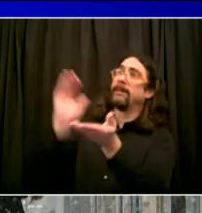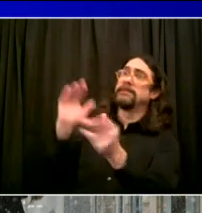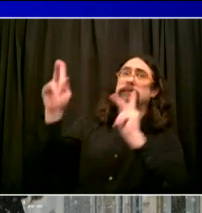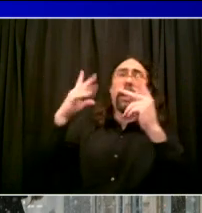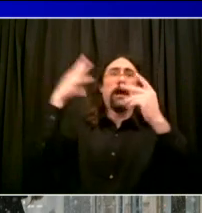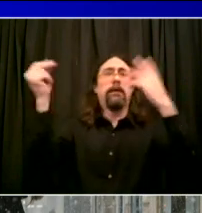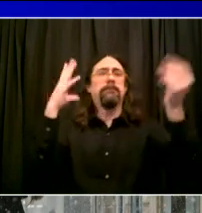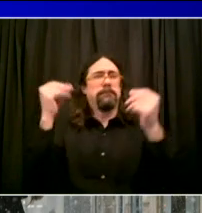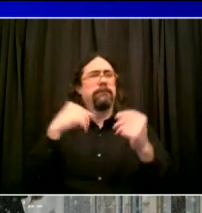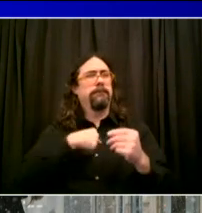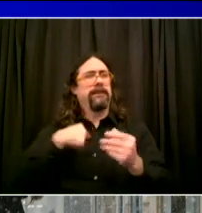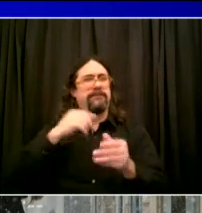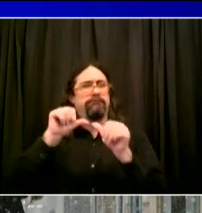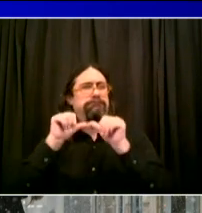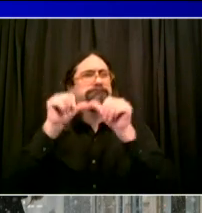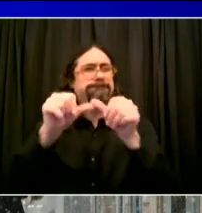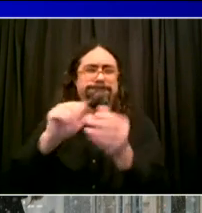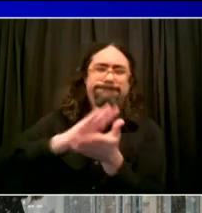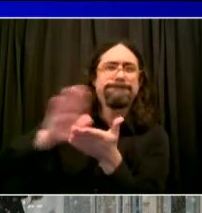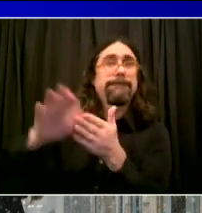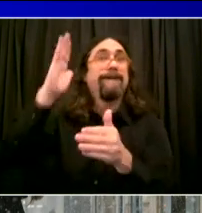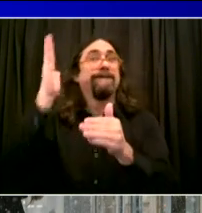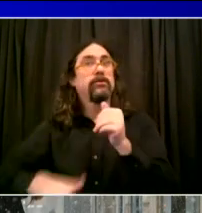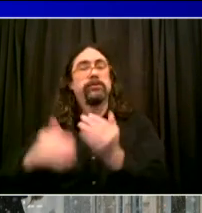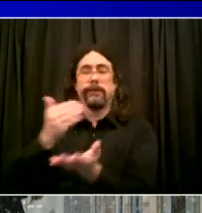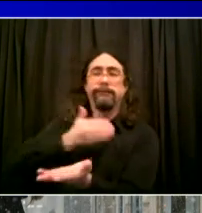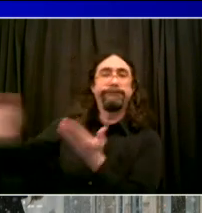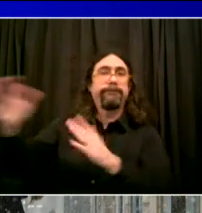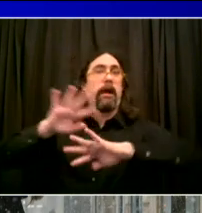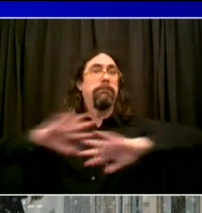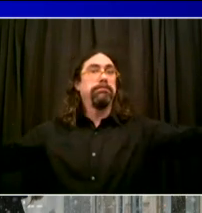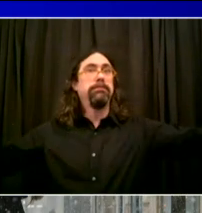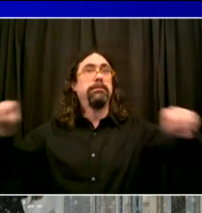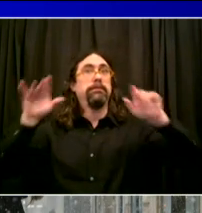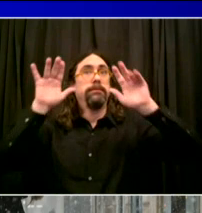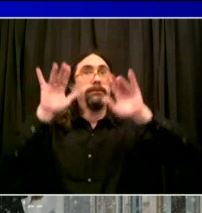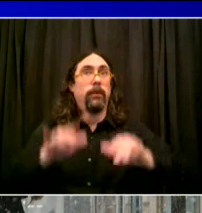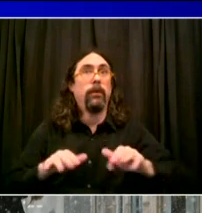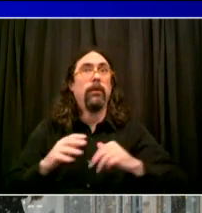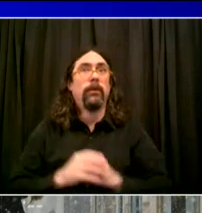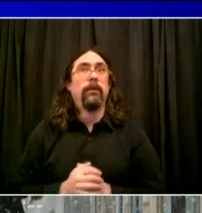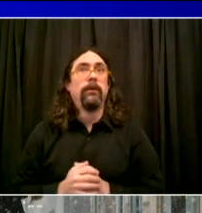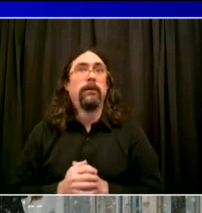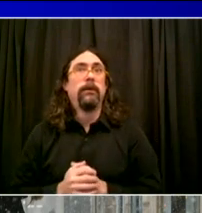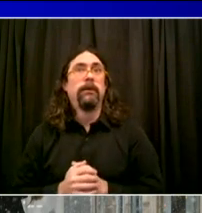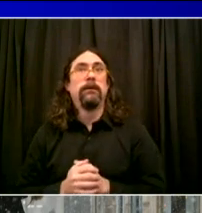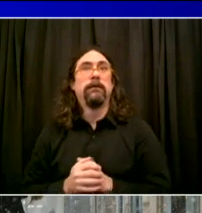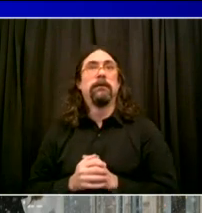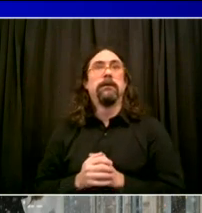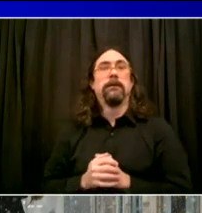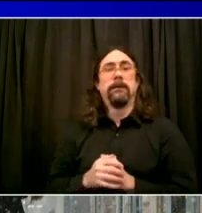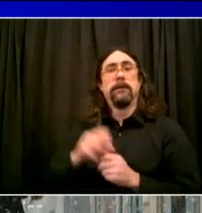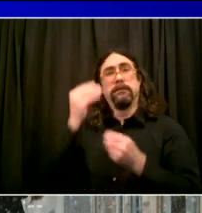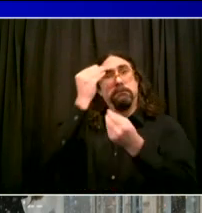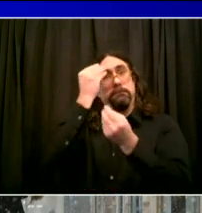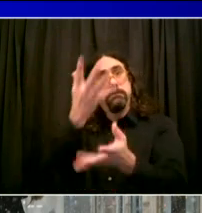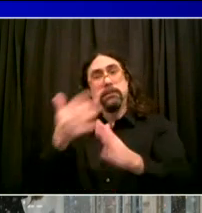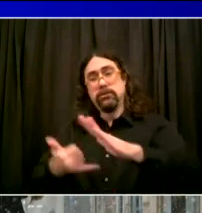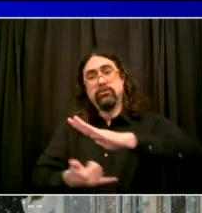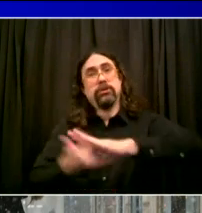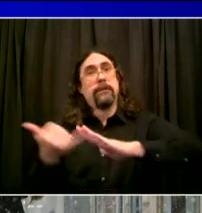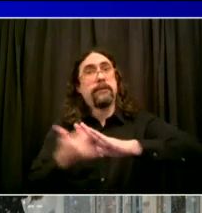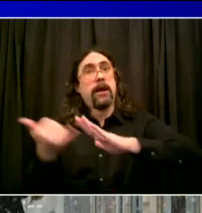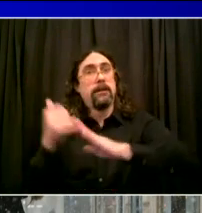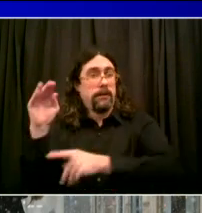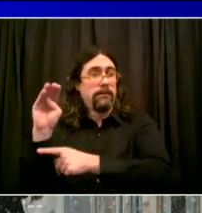is coming back a little more to normal quickly. There are still issues, of course, some delays. Most flights at LaGuardia and Kennedy still